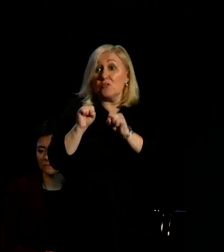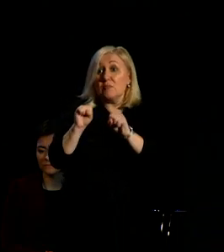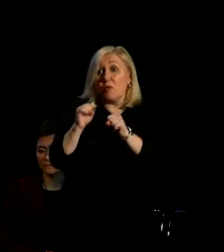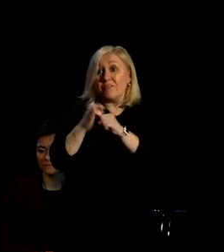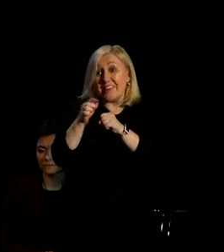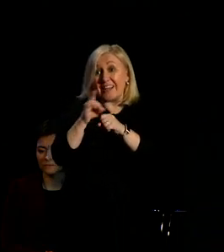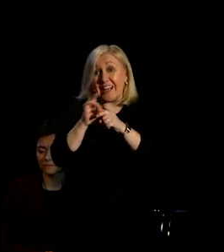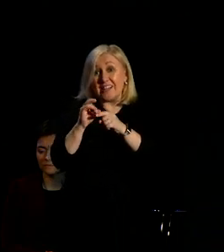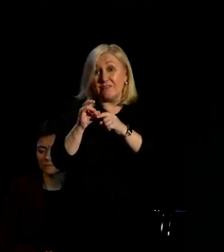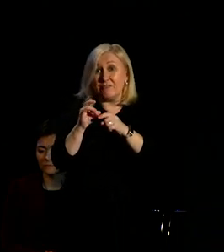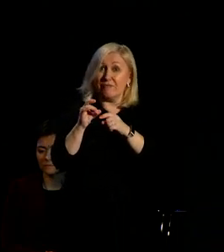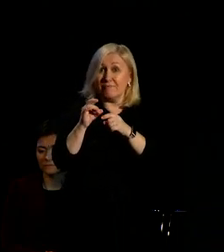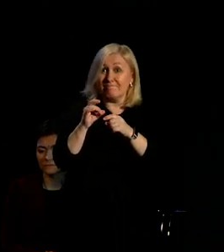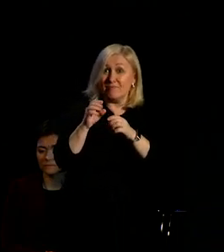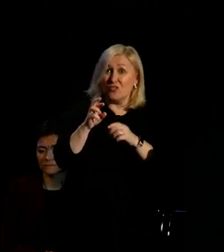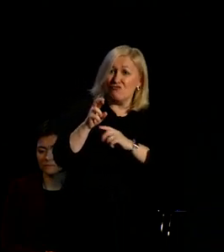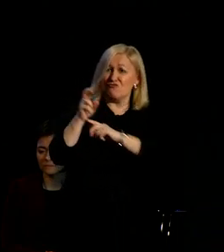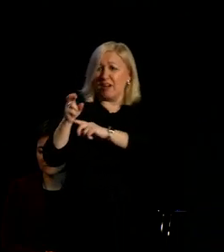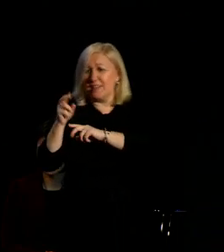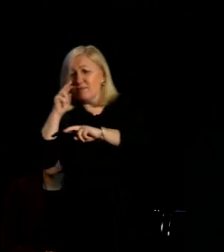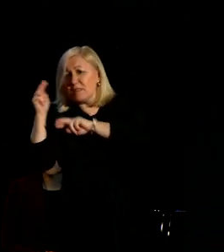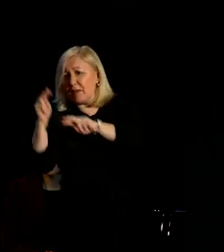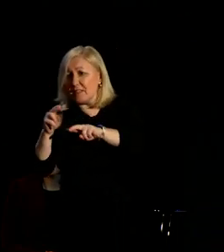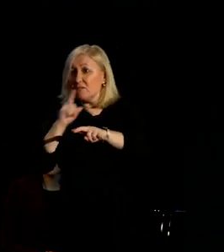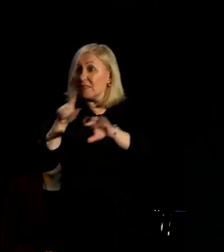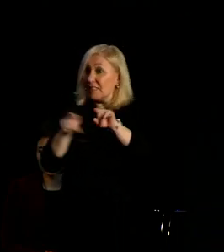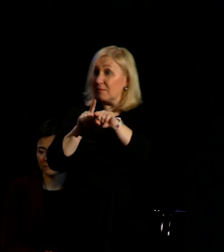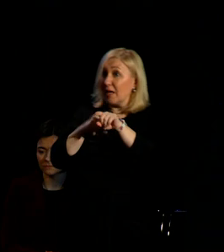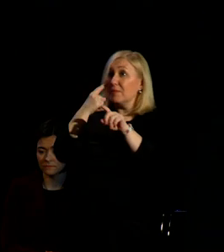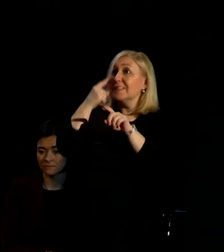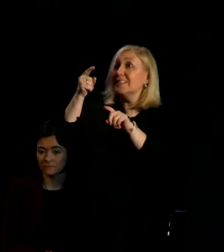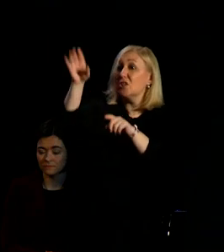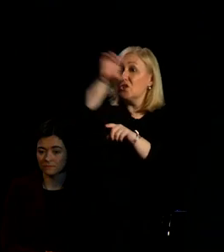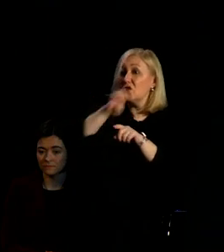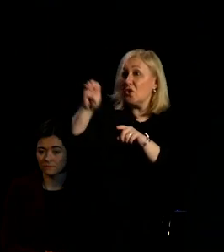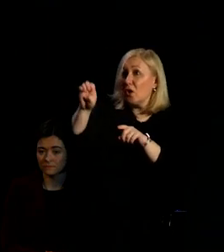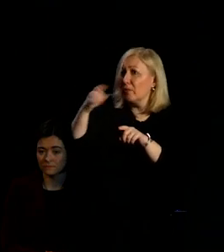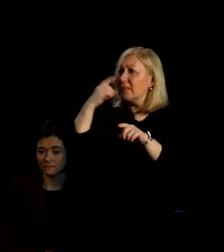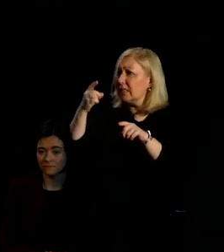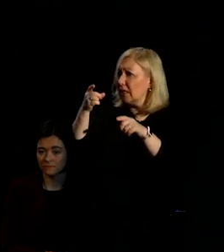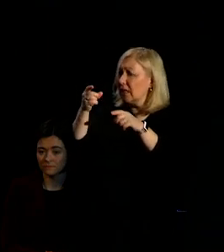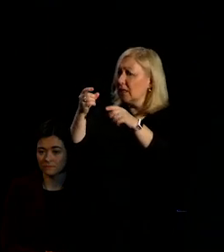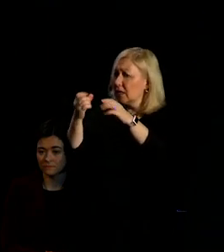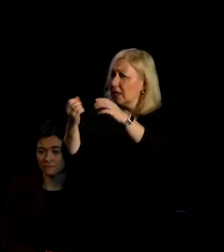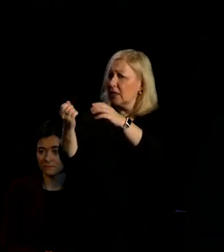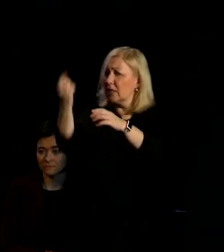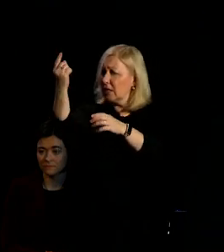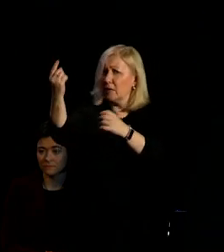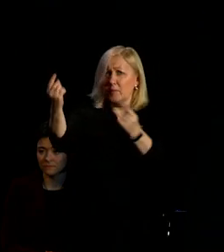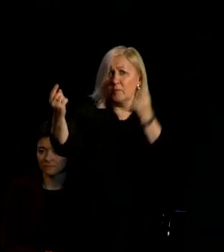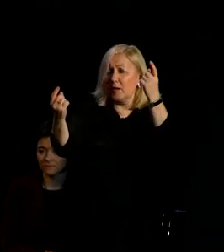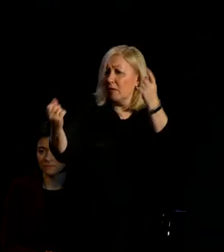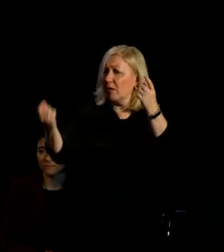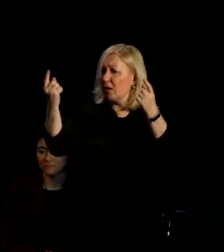a time when many countries in Europe and elsewhere have seen the rise of a far right. often galvanized by the impact of austerity